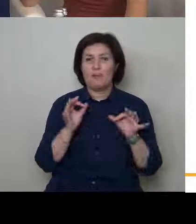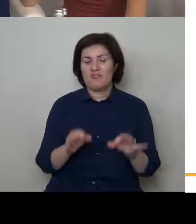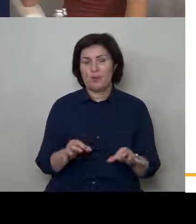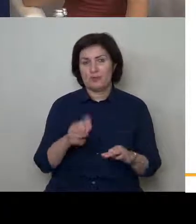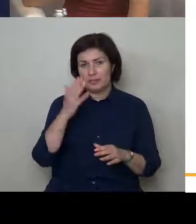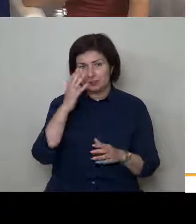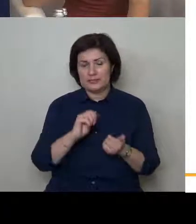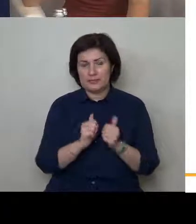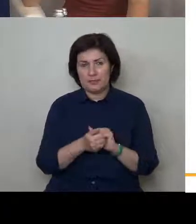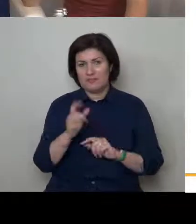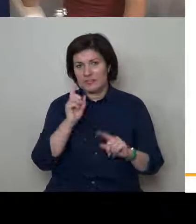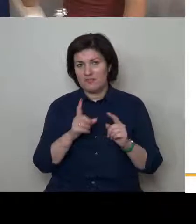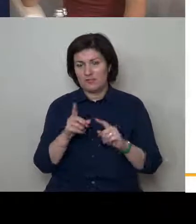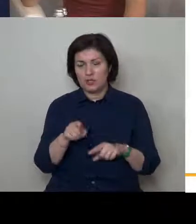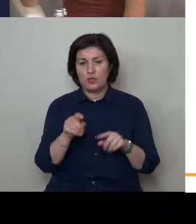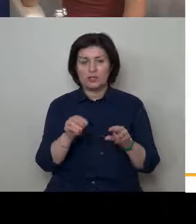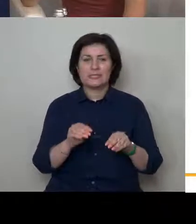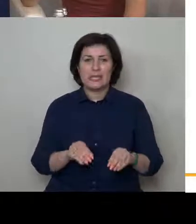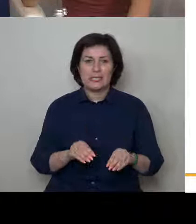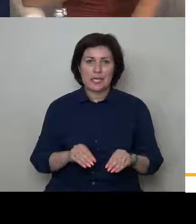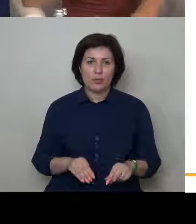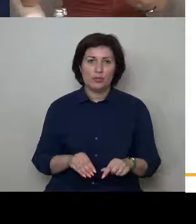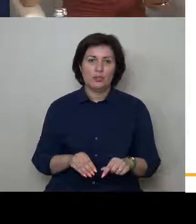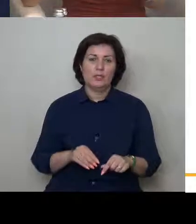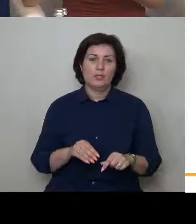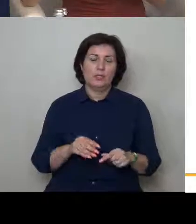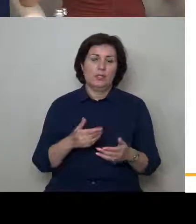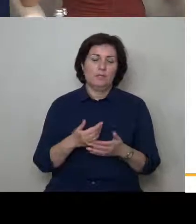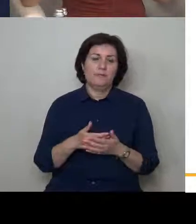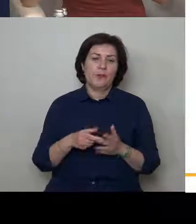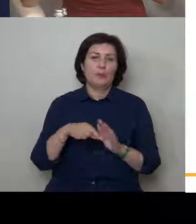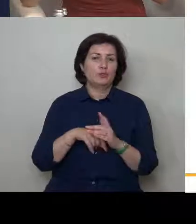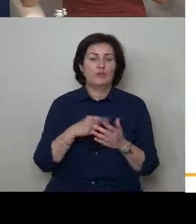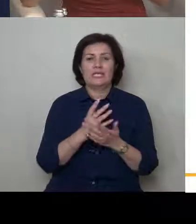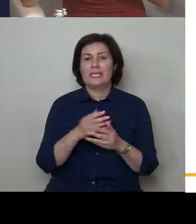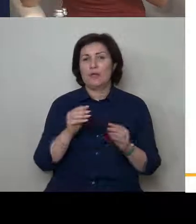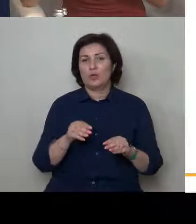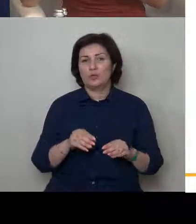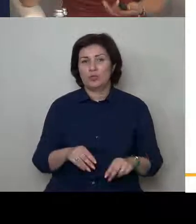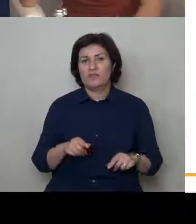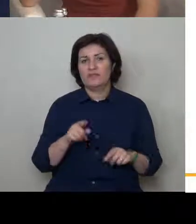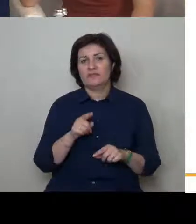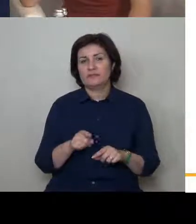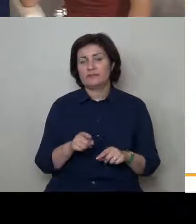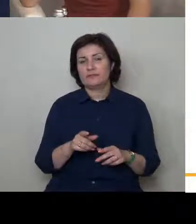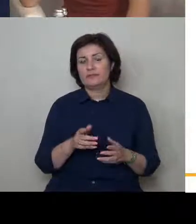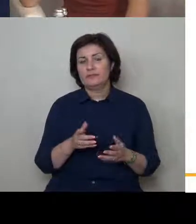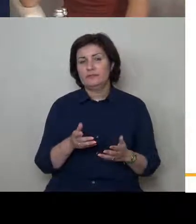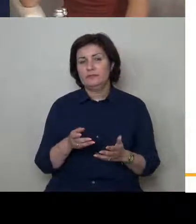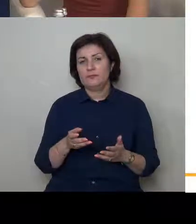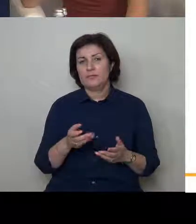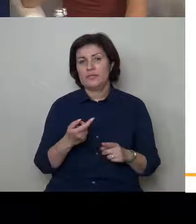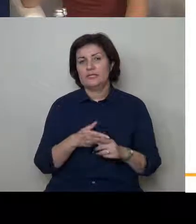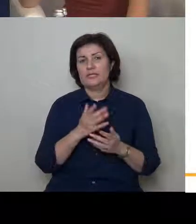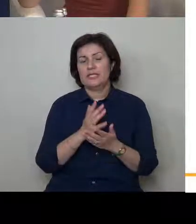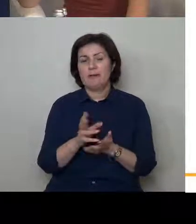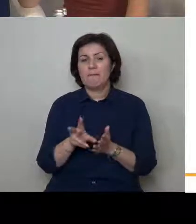this protocol in an unlawful way. In other words, instead of doing this as part of their meeting,